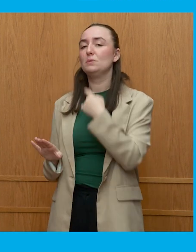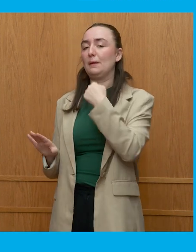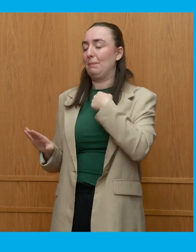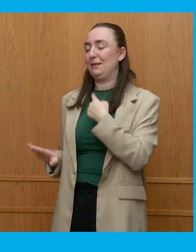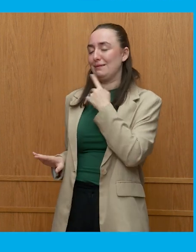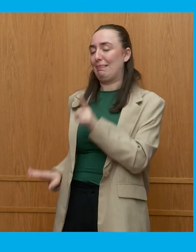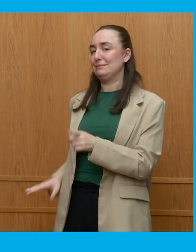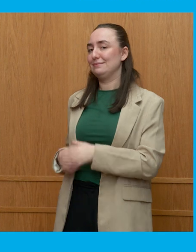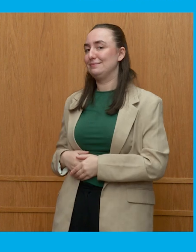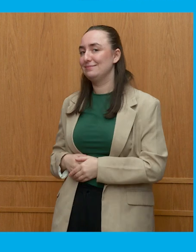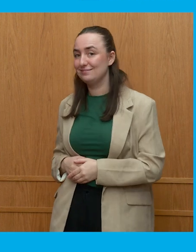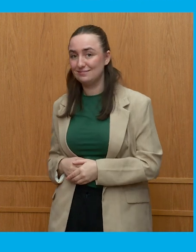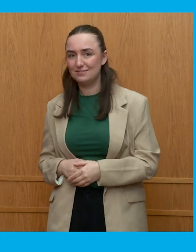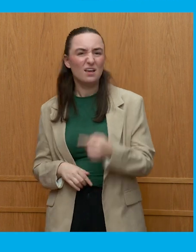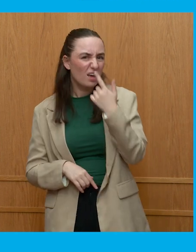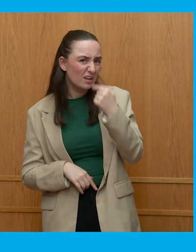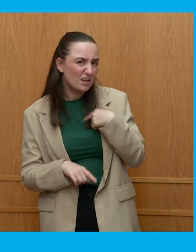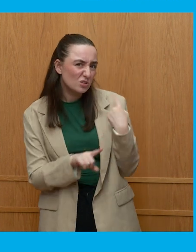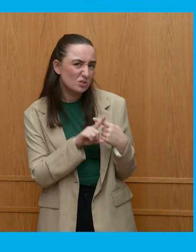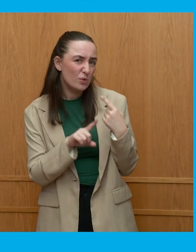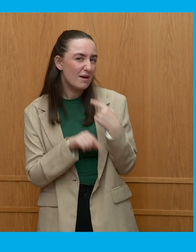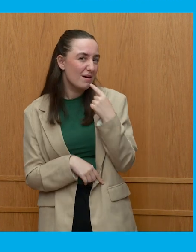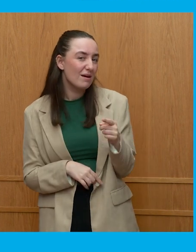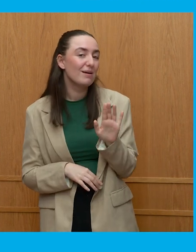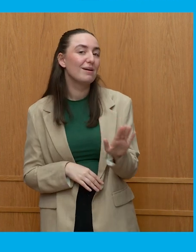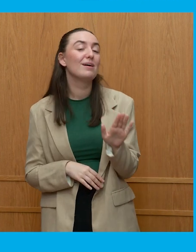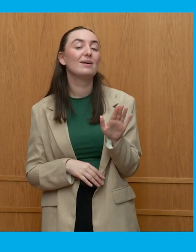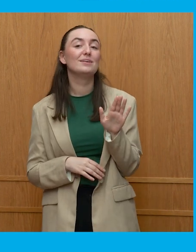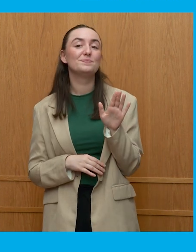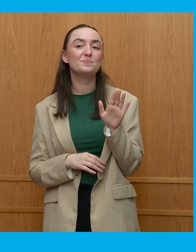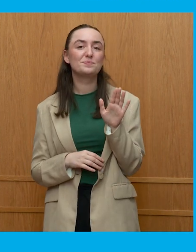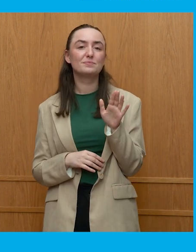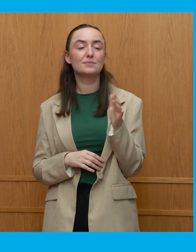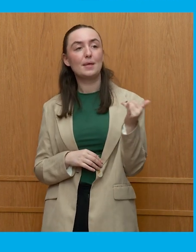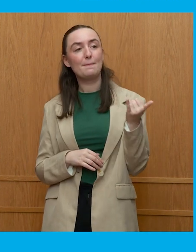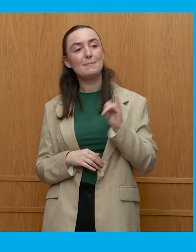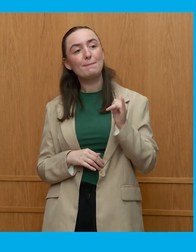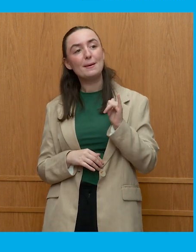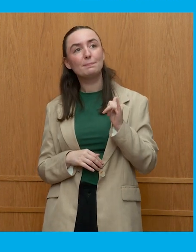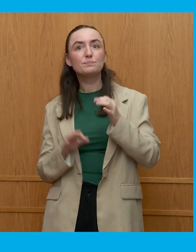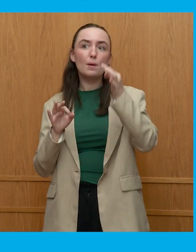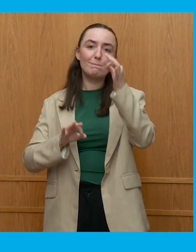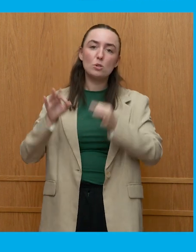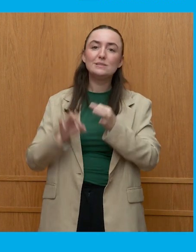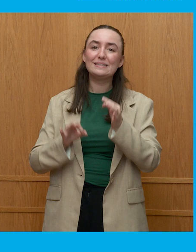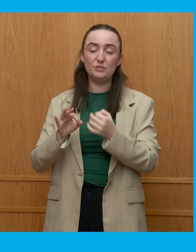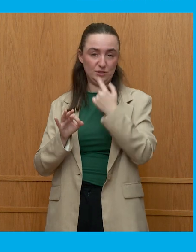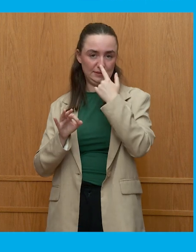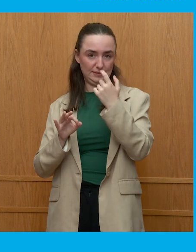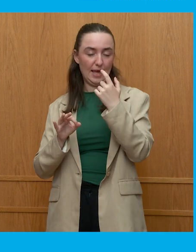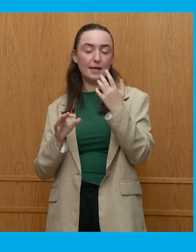Just one really quick thing on that, with Tavish's points here. I think in a way it's maybe the case for the politicians to rise to the